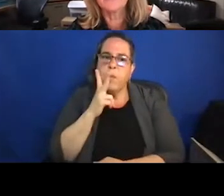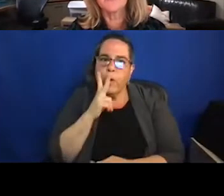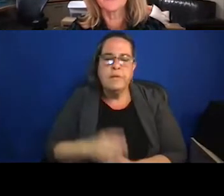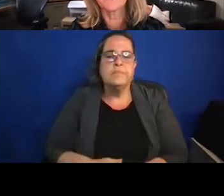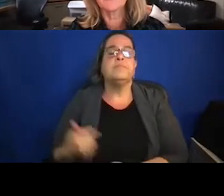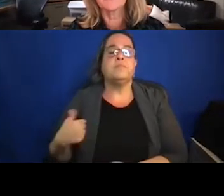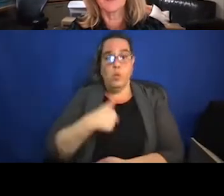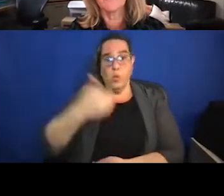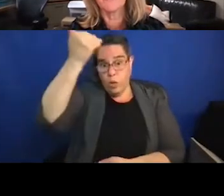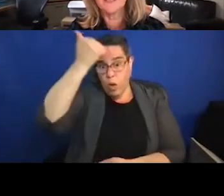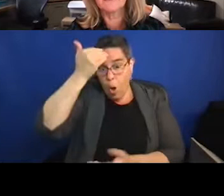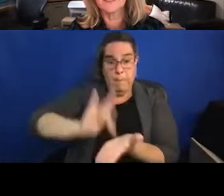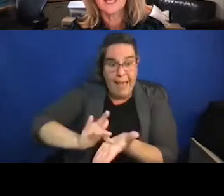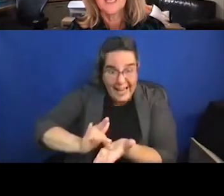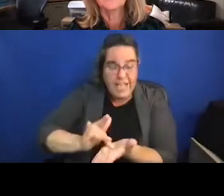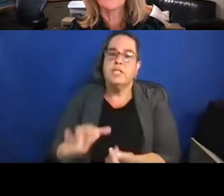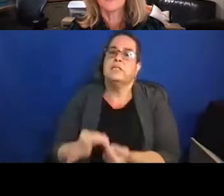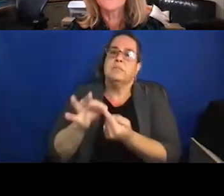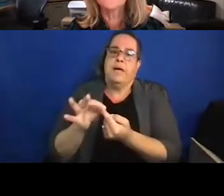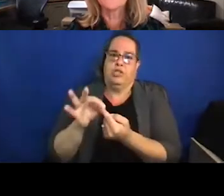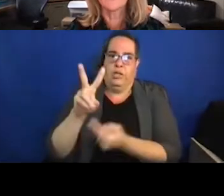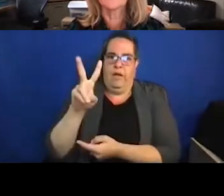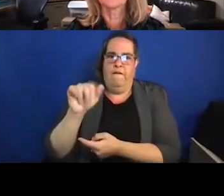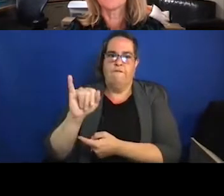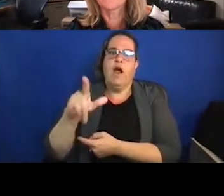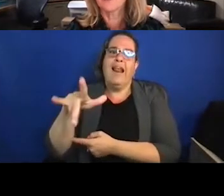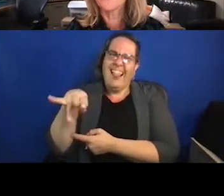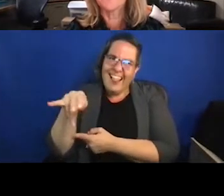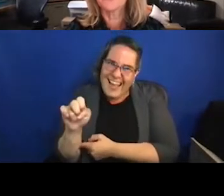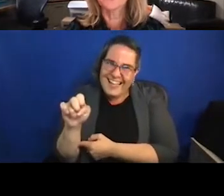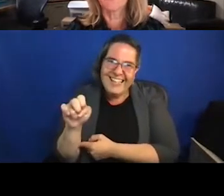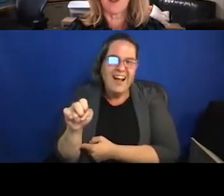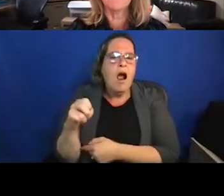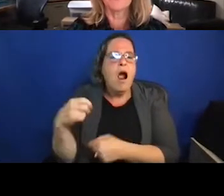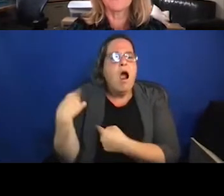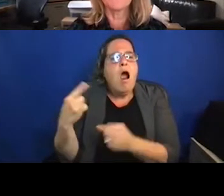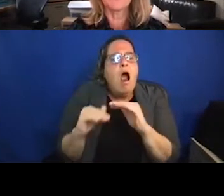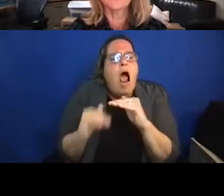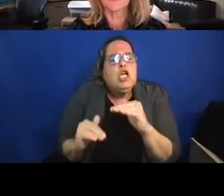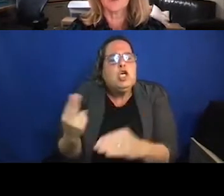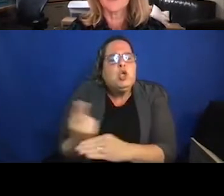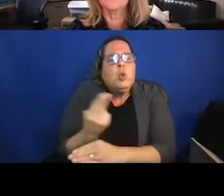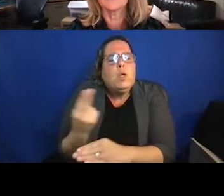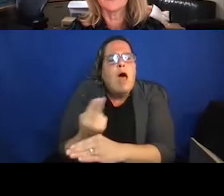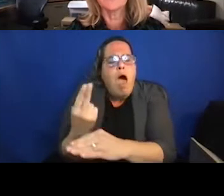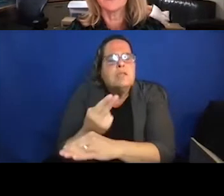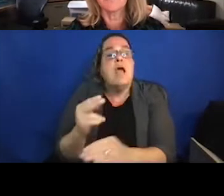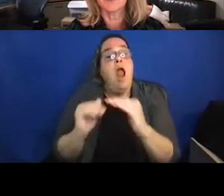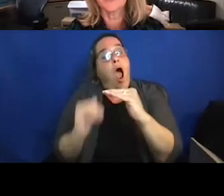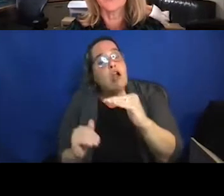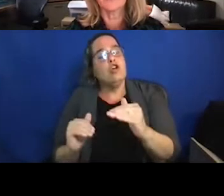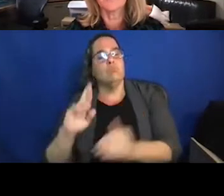particular the most effective one, varenicline, is underutilized, basically underprescribed for people with psychotic illnesses